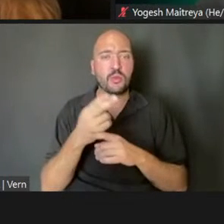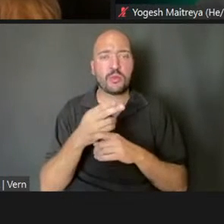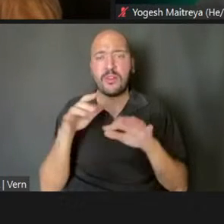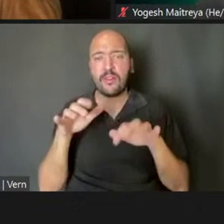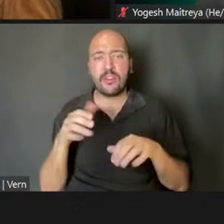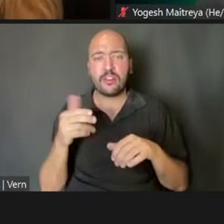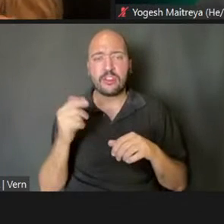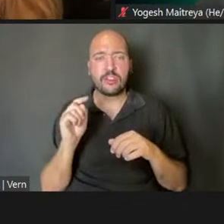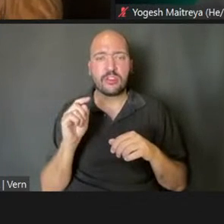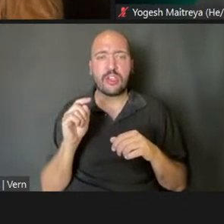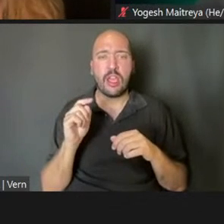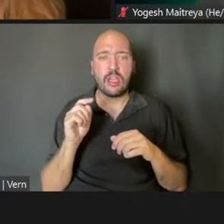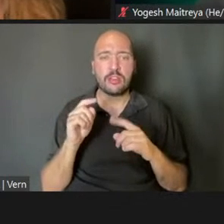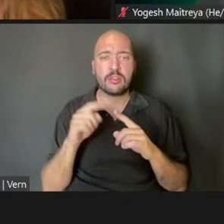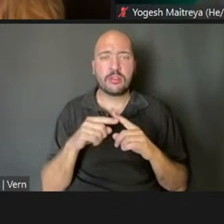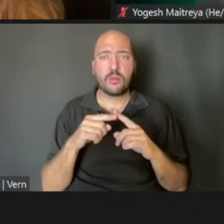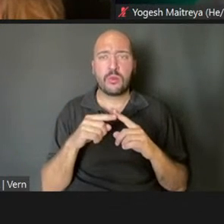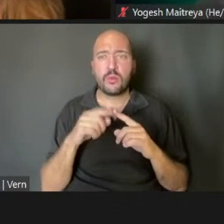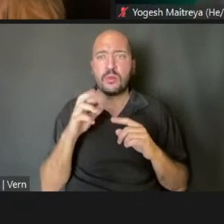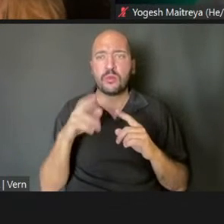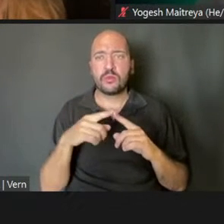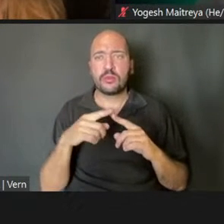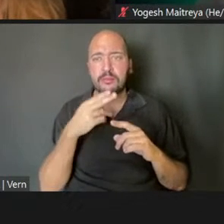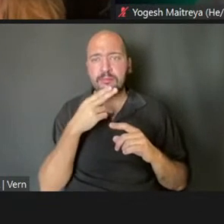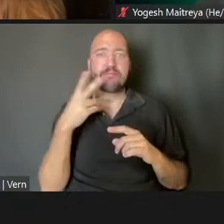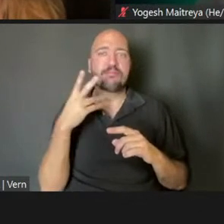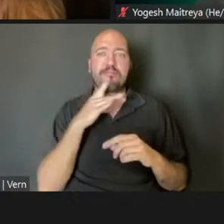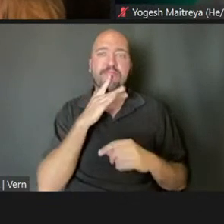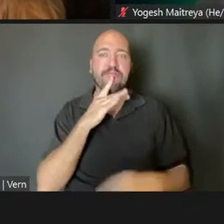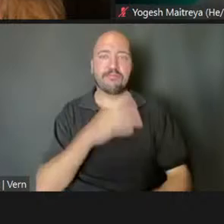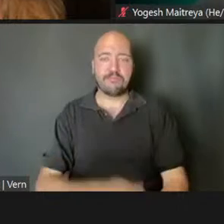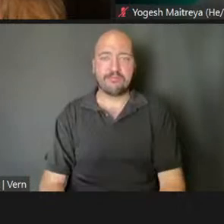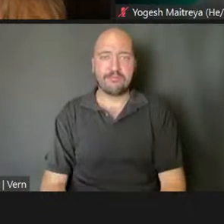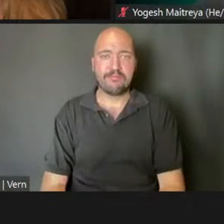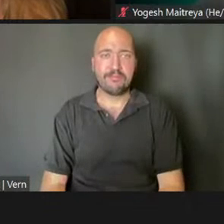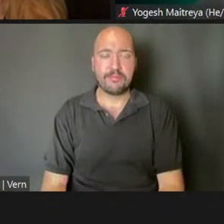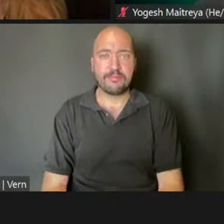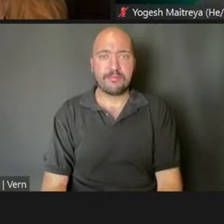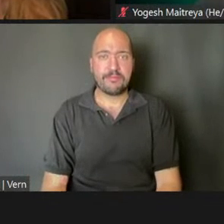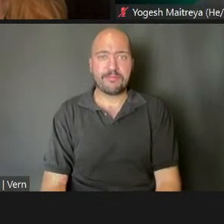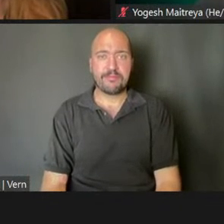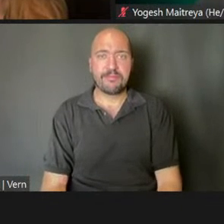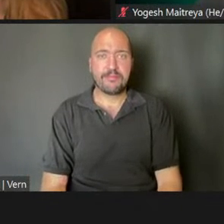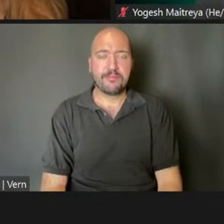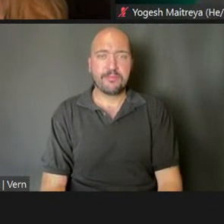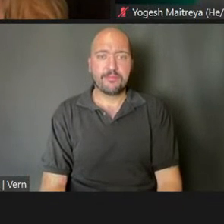chat or to speak it out loud.